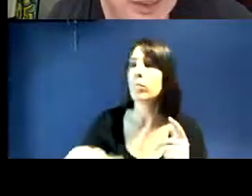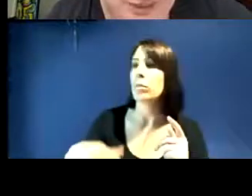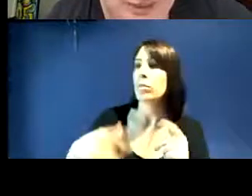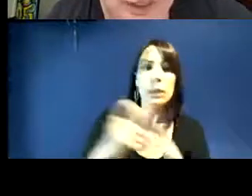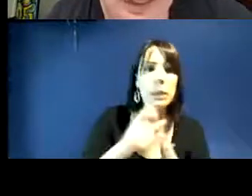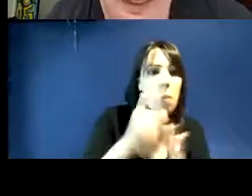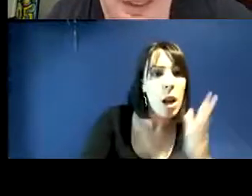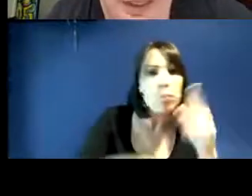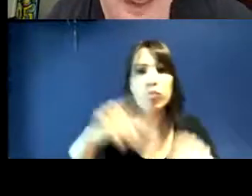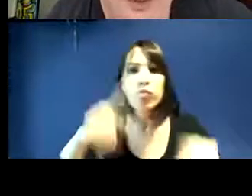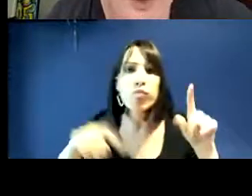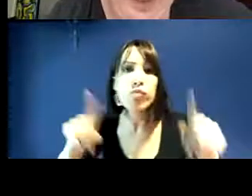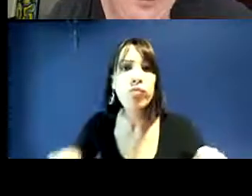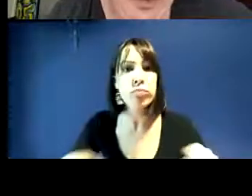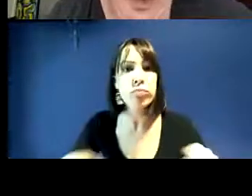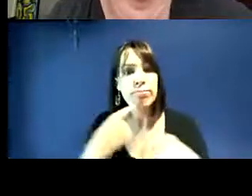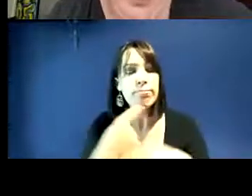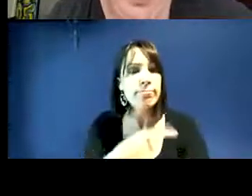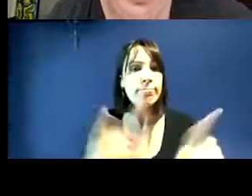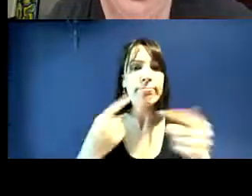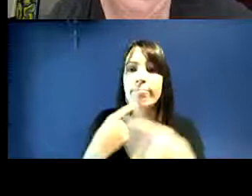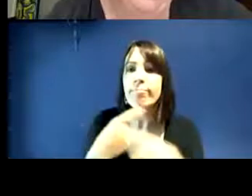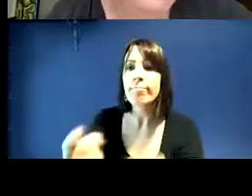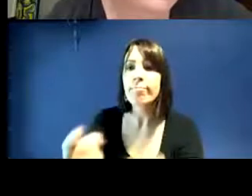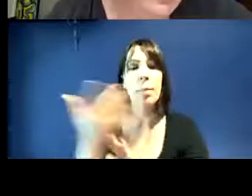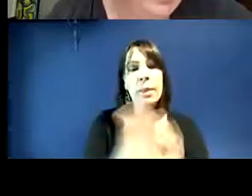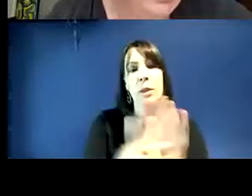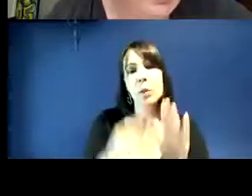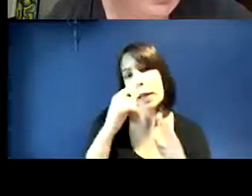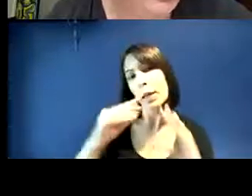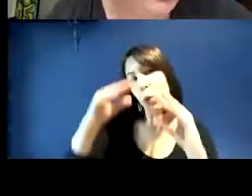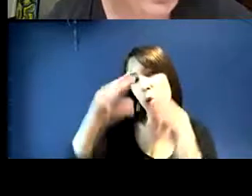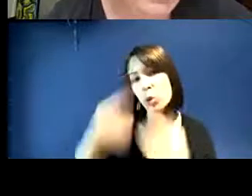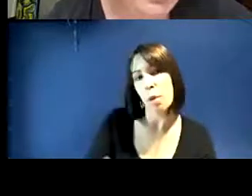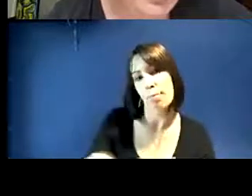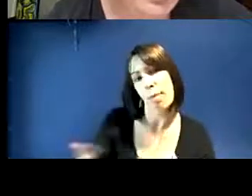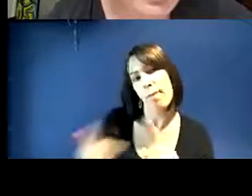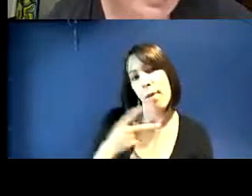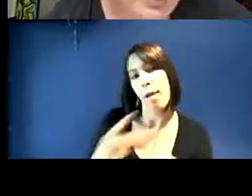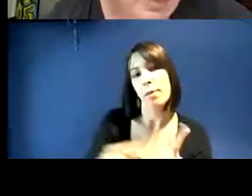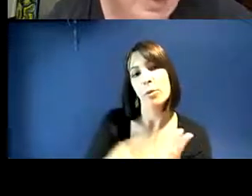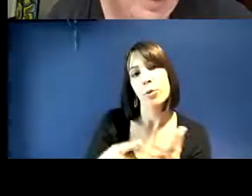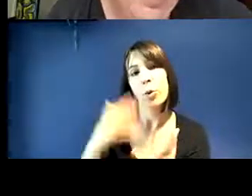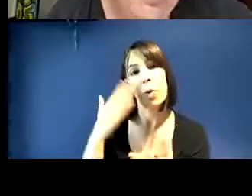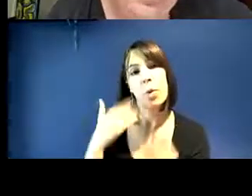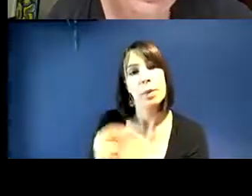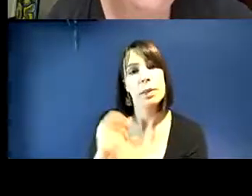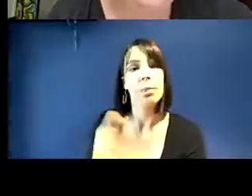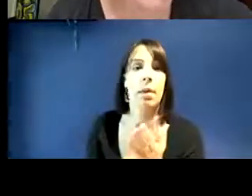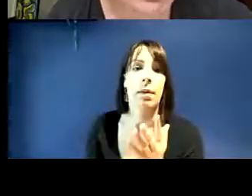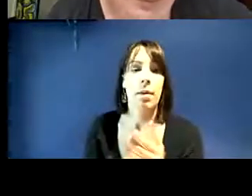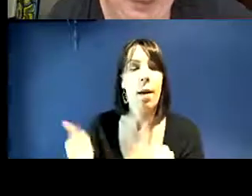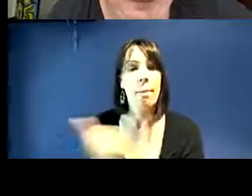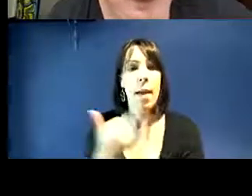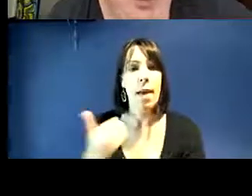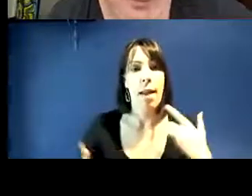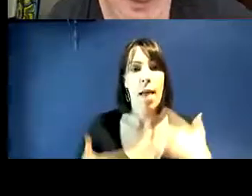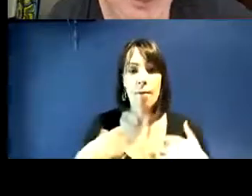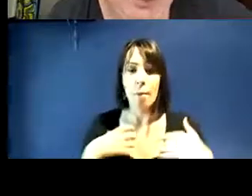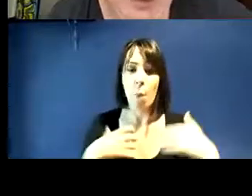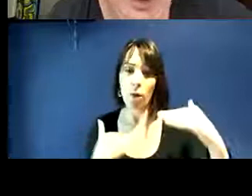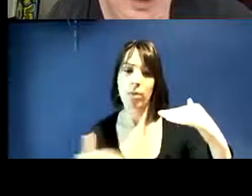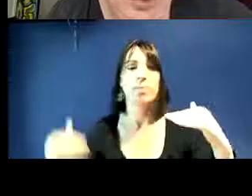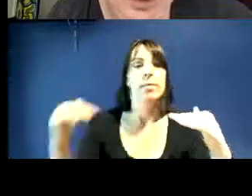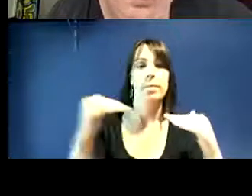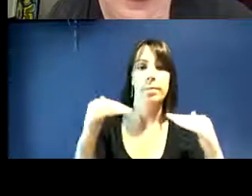with disabilities and create a more equitable place to live for all of us. This is a whole of population